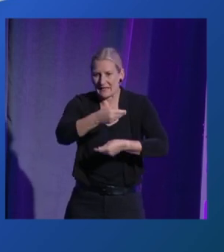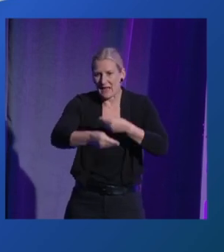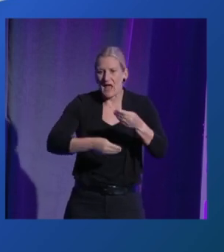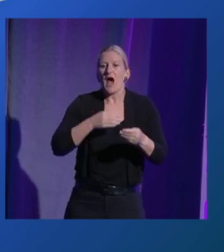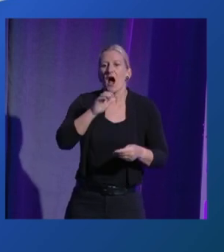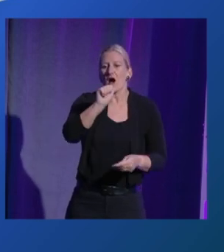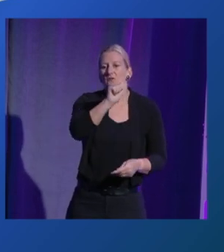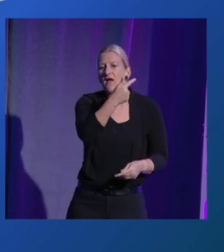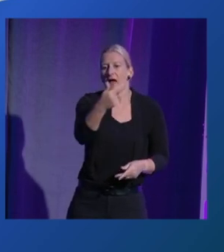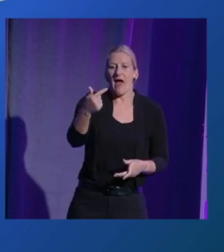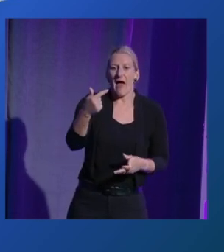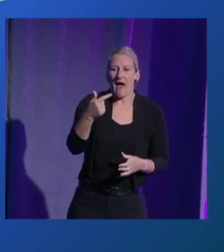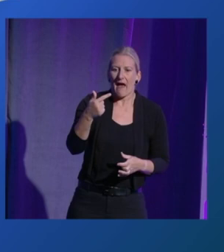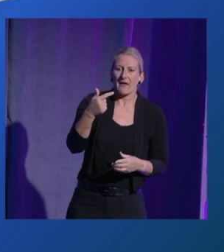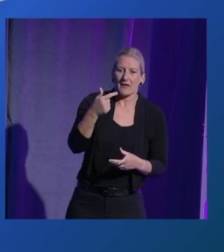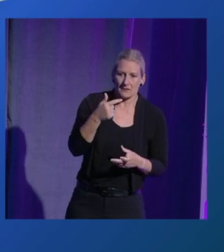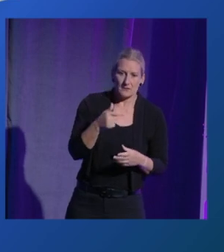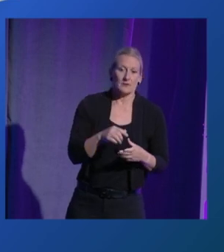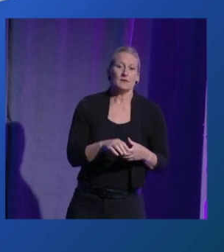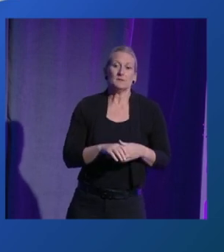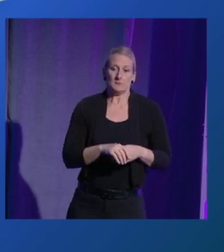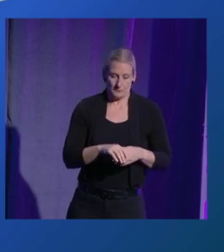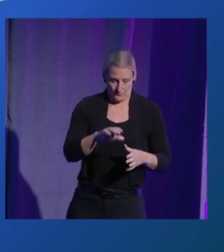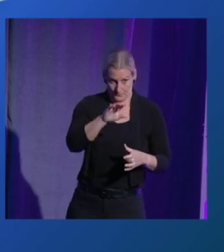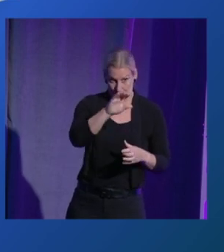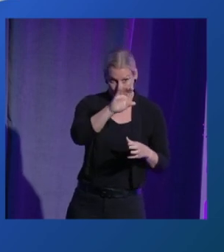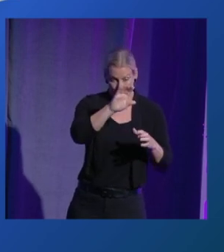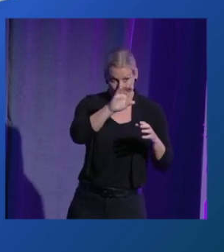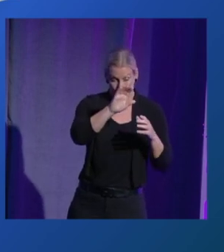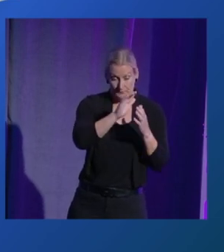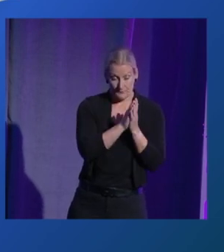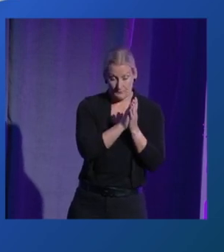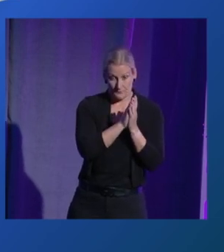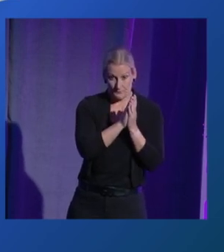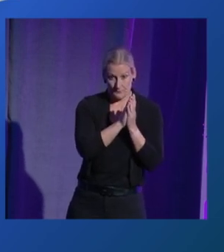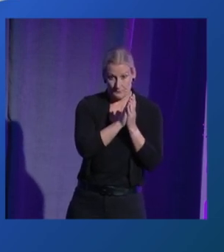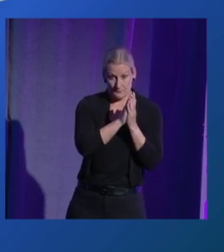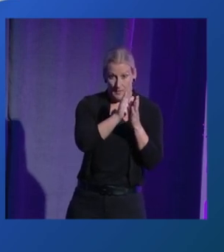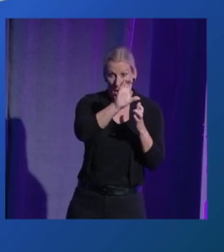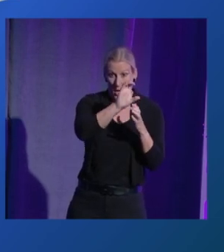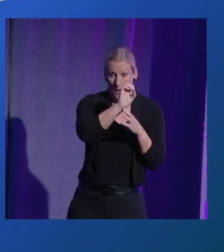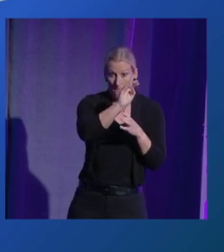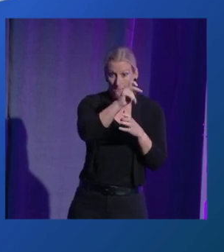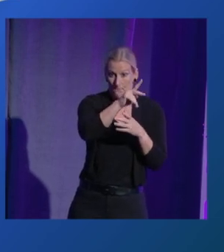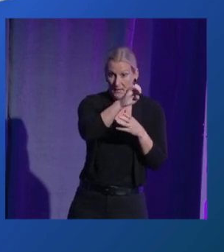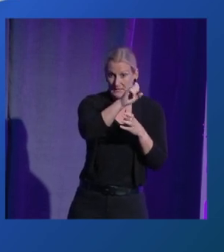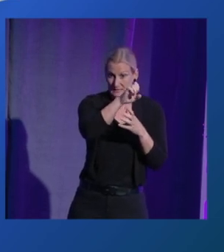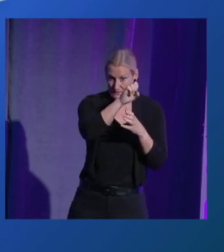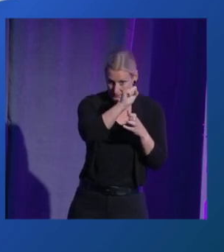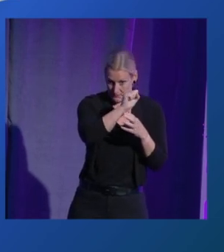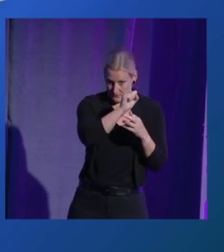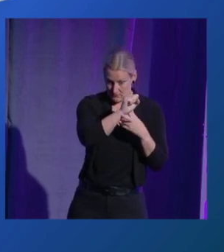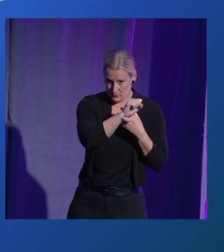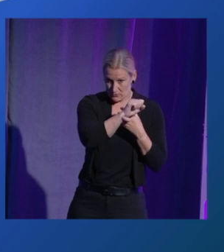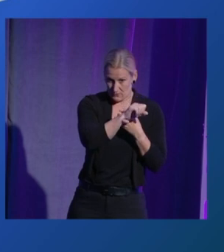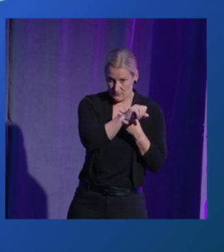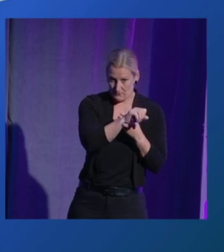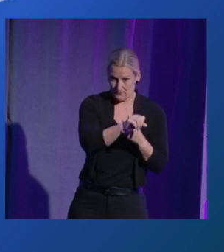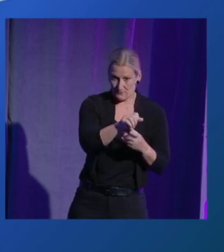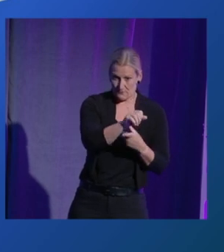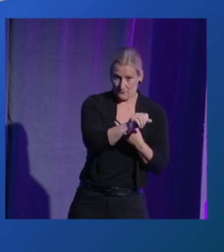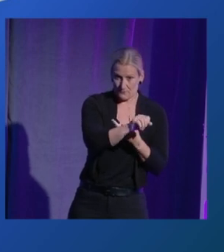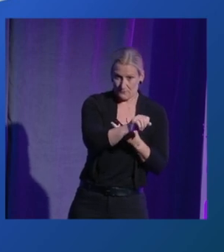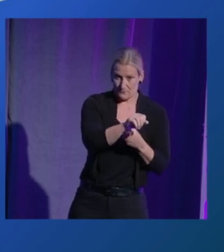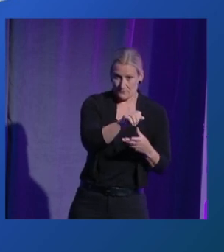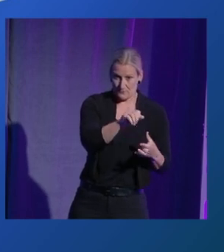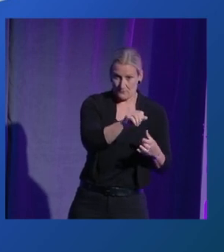trading world for a or really for any uh uh instruments uh you know knowing something that the rest of the world doesn't know is a is